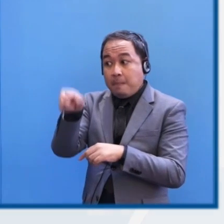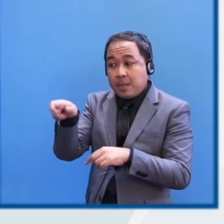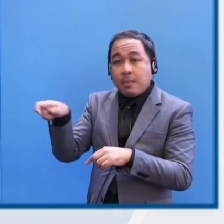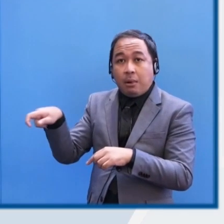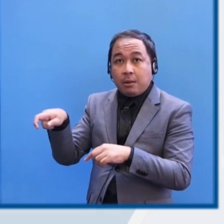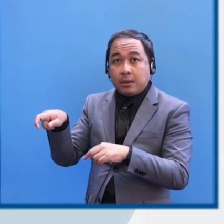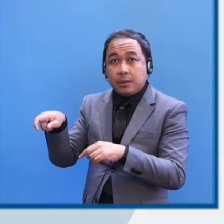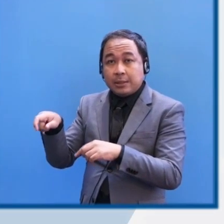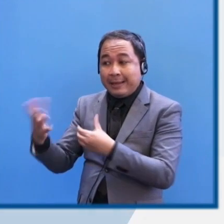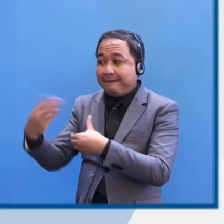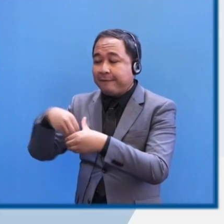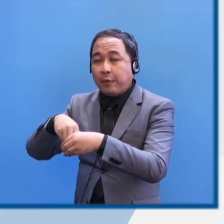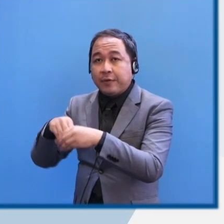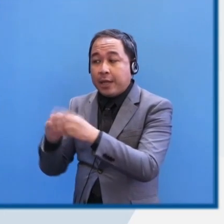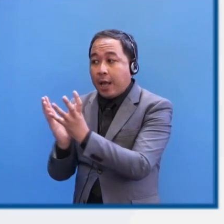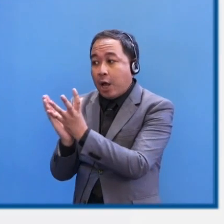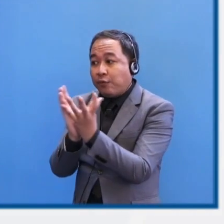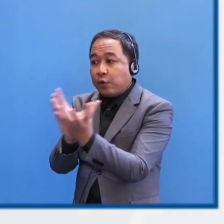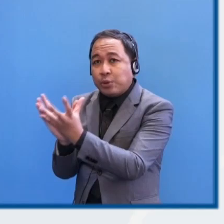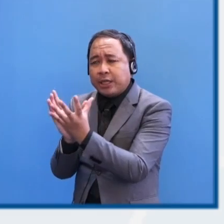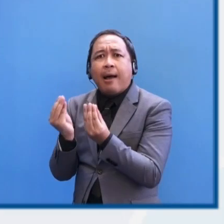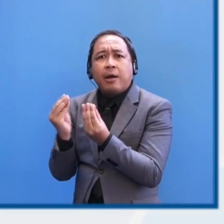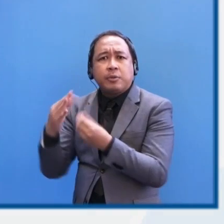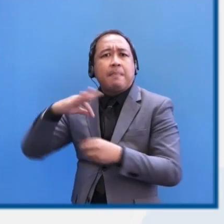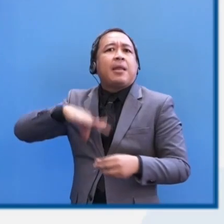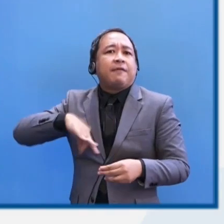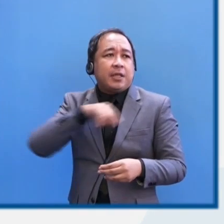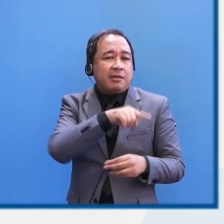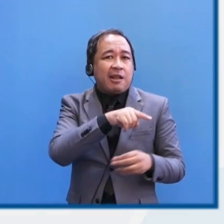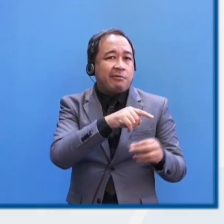take advantage of scientific knowledge and use it to improve their well-being?